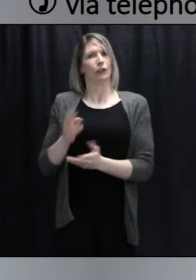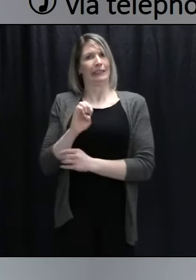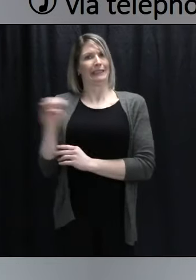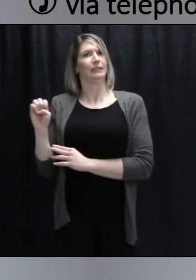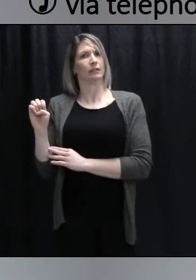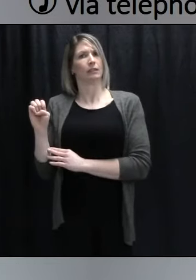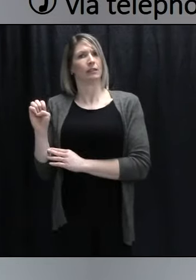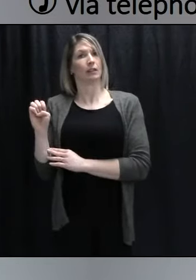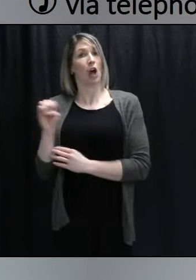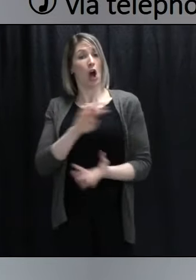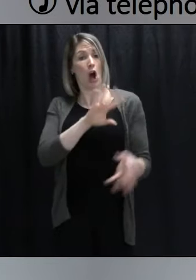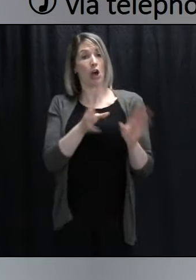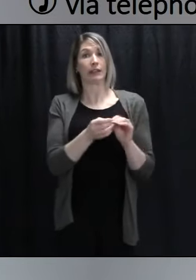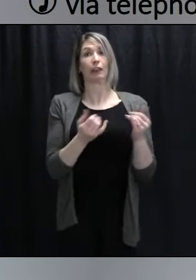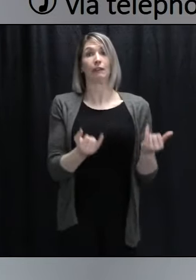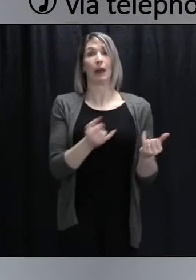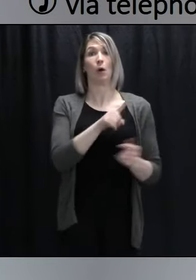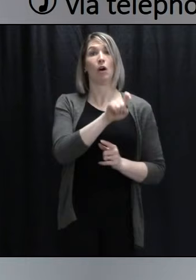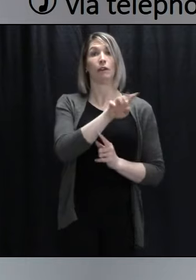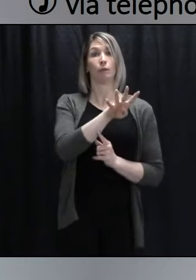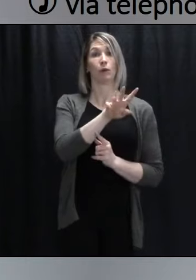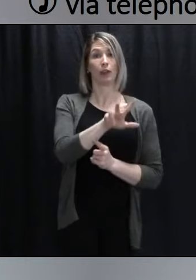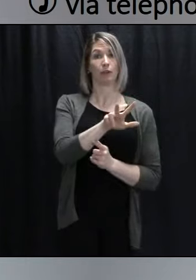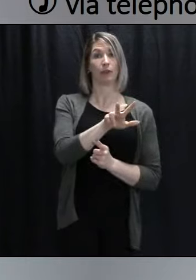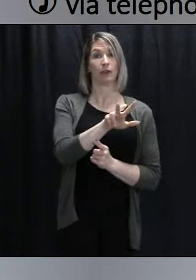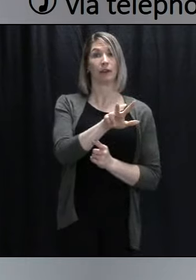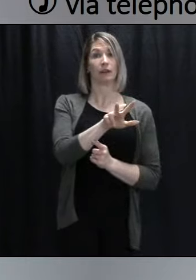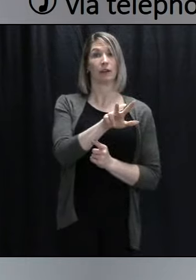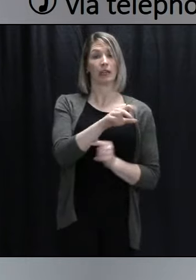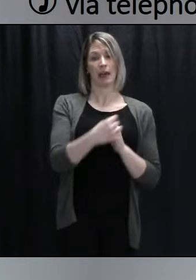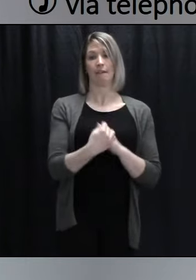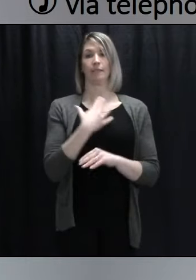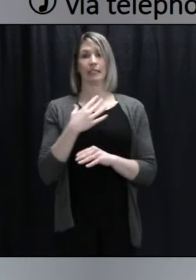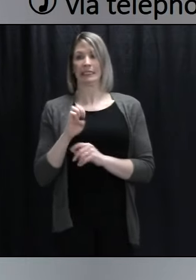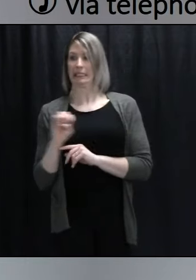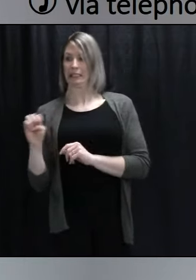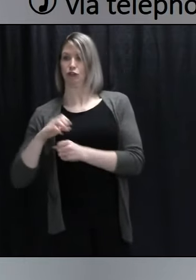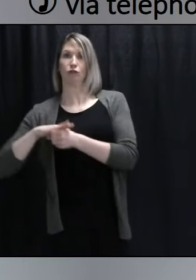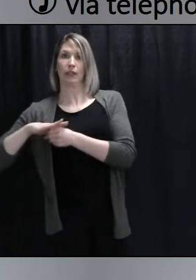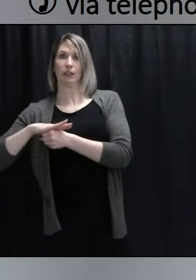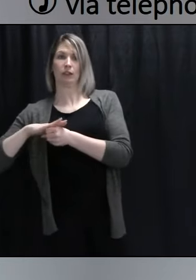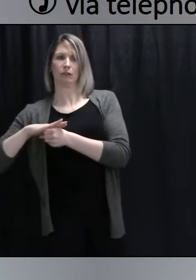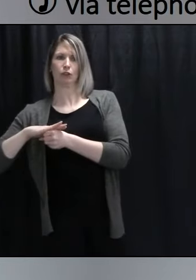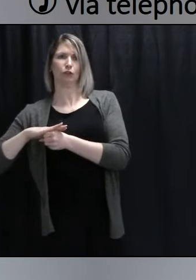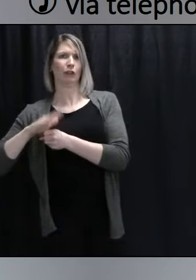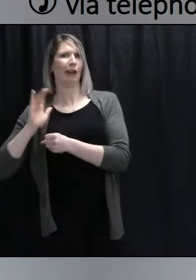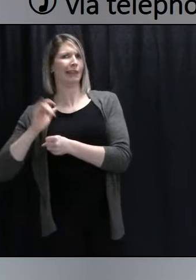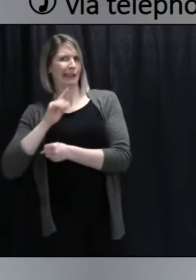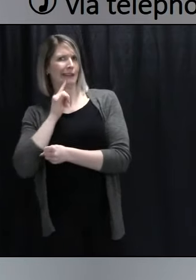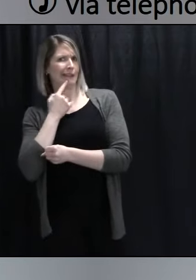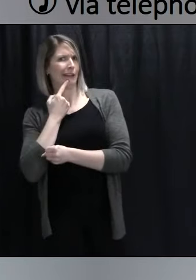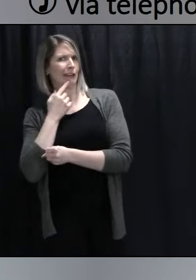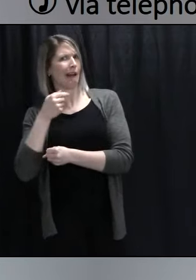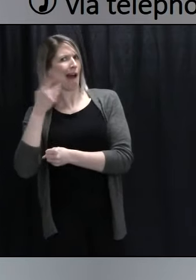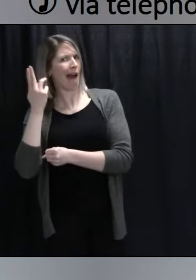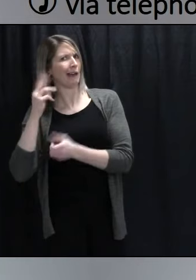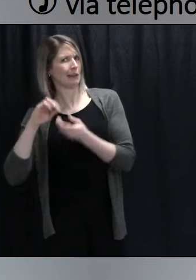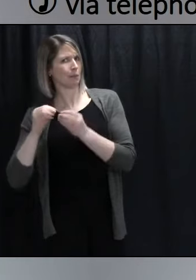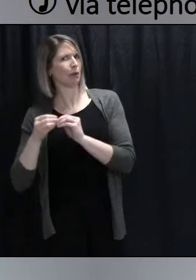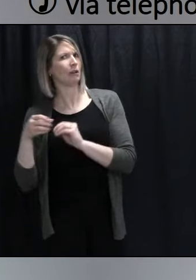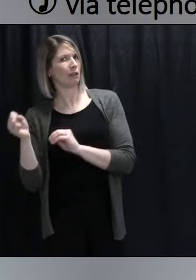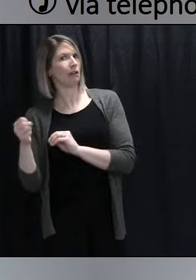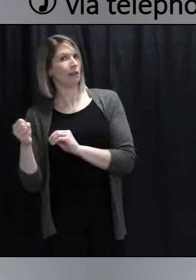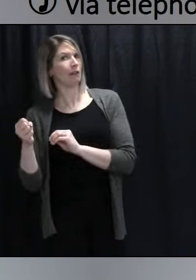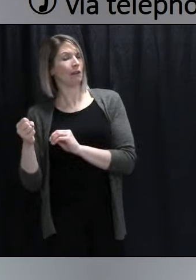143 of the patients in Eastern Health. So it's a significant chunk of that. But in terms